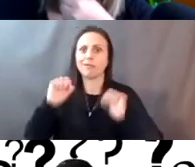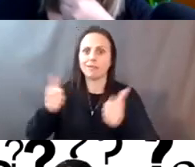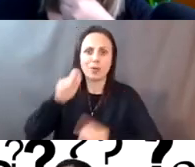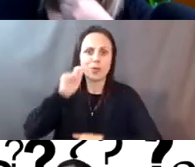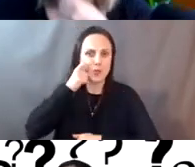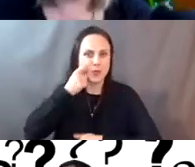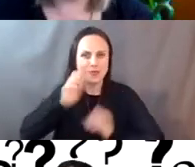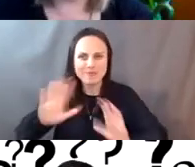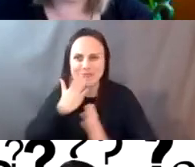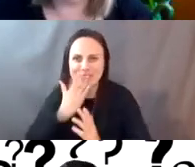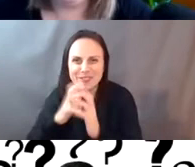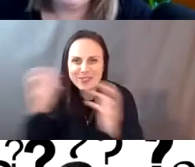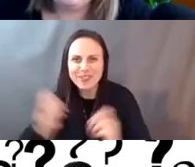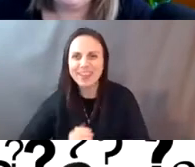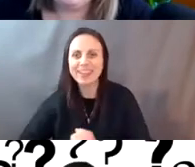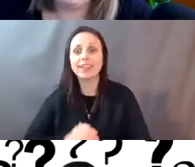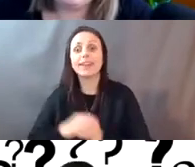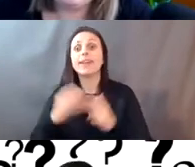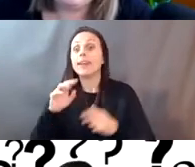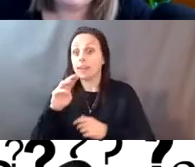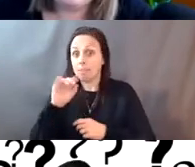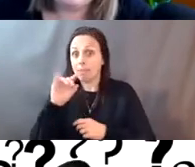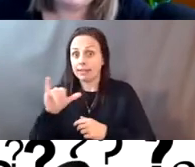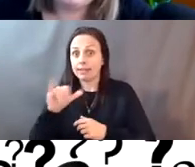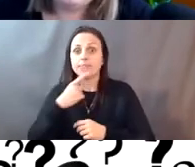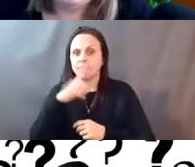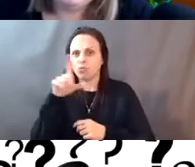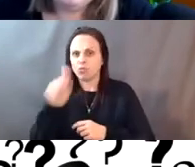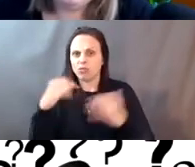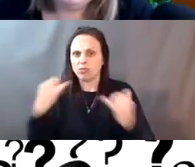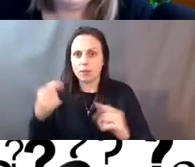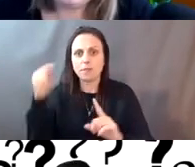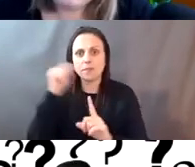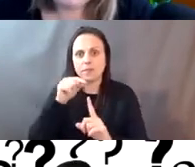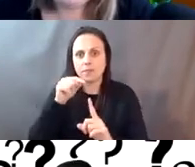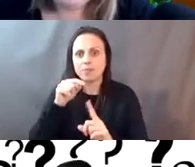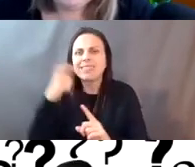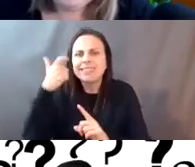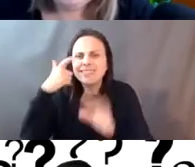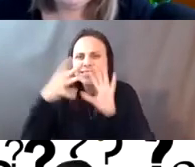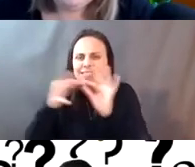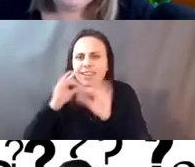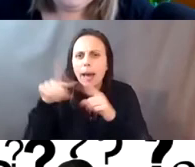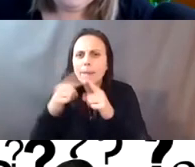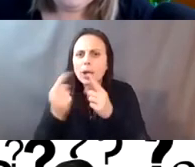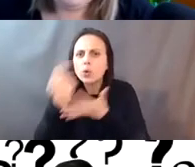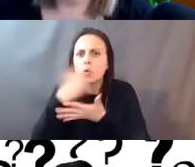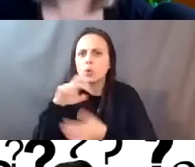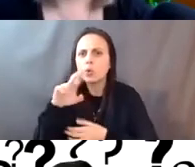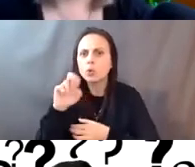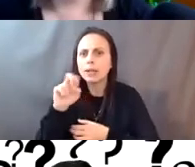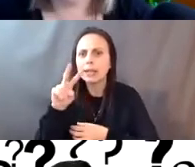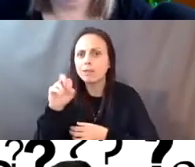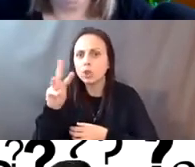very much. Radical. My question, I guess, now is onto what you touched on with reviews.